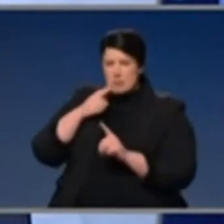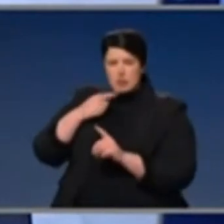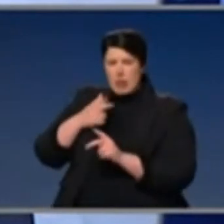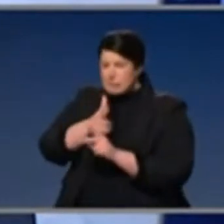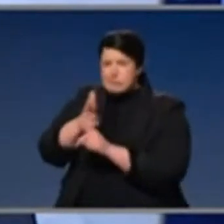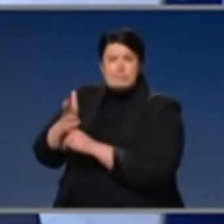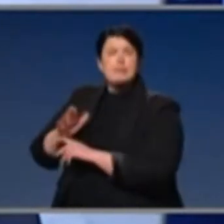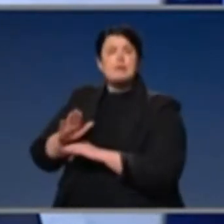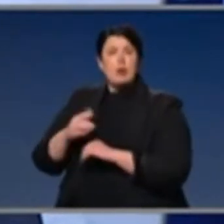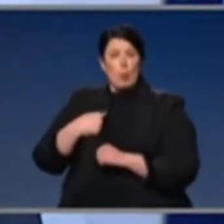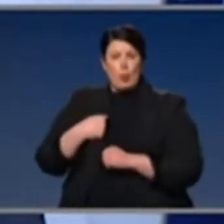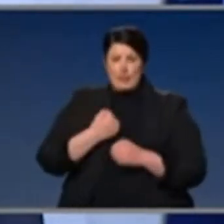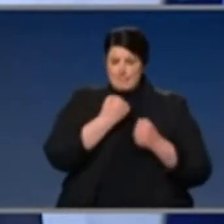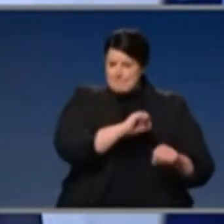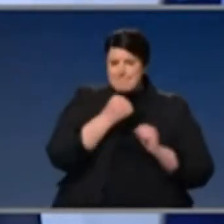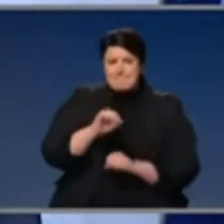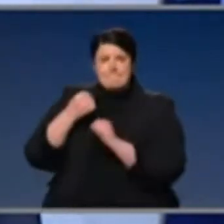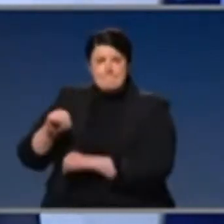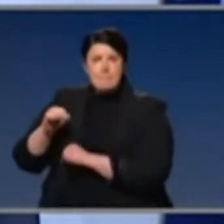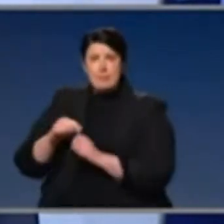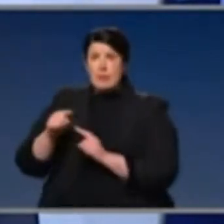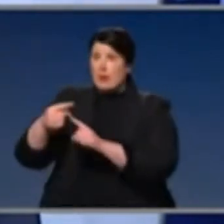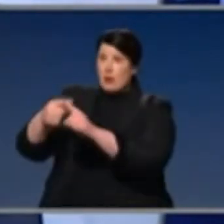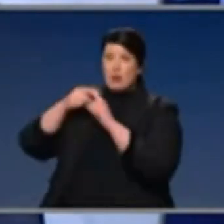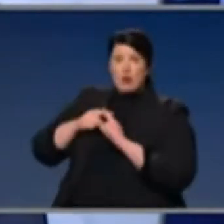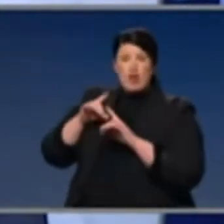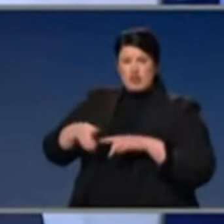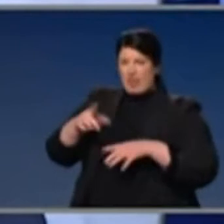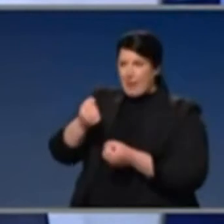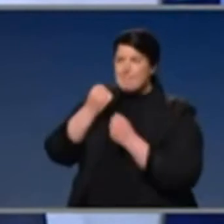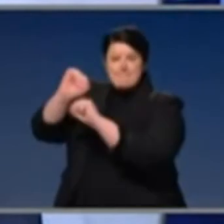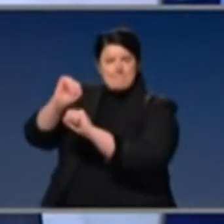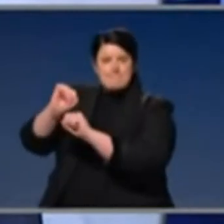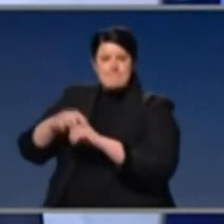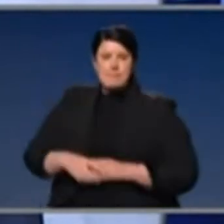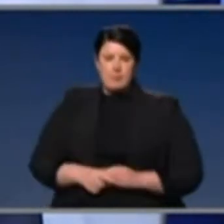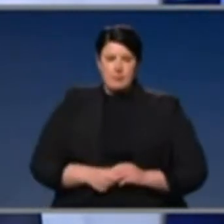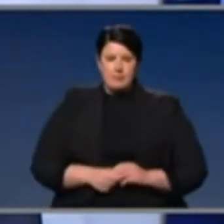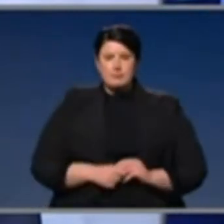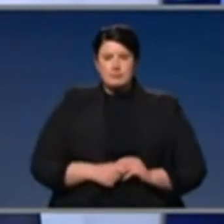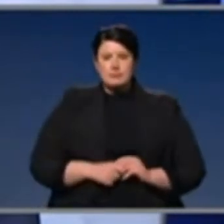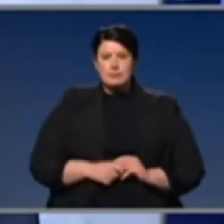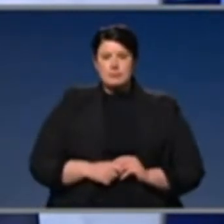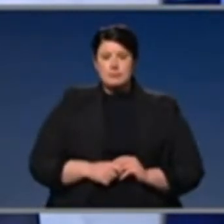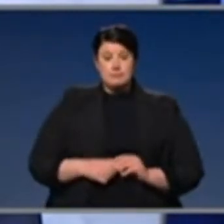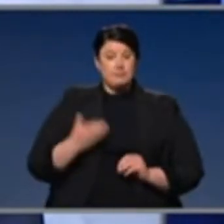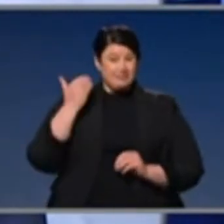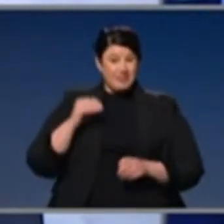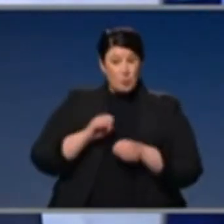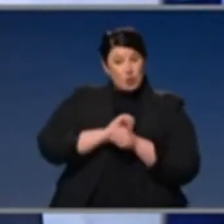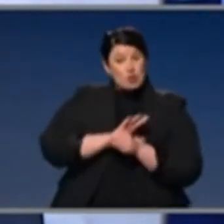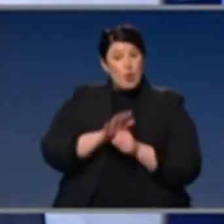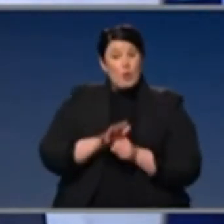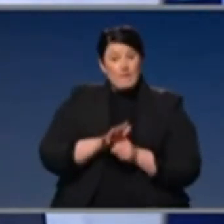They prevent all sorts of crimes being committed against Australian citizens. And even recently, in relation to COVID-19,